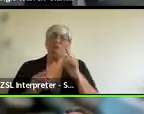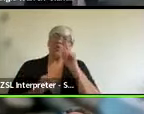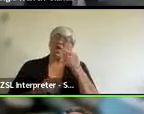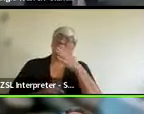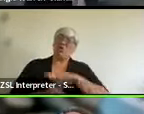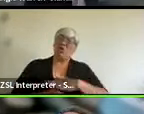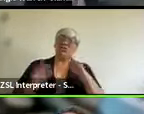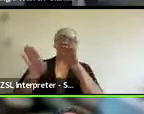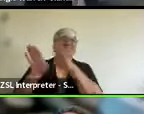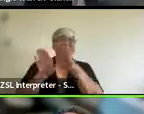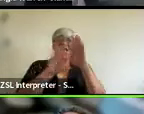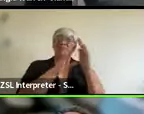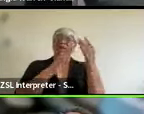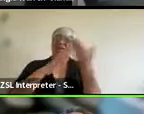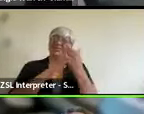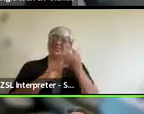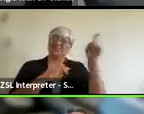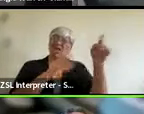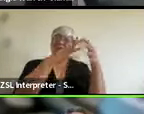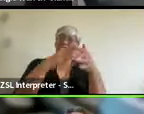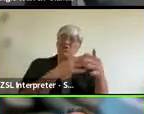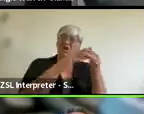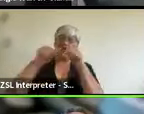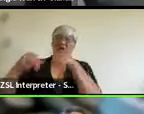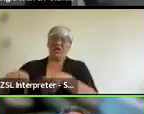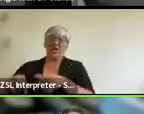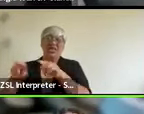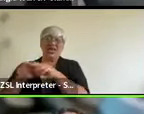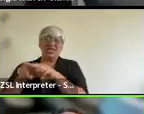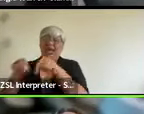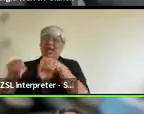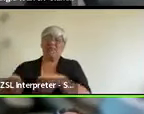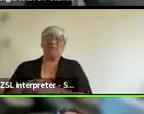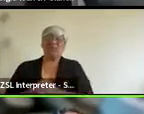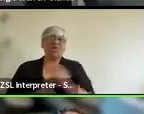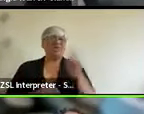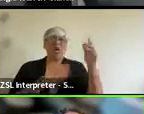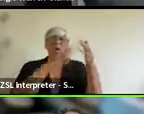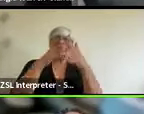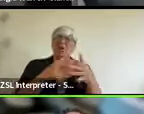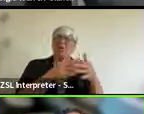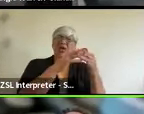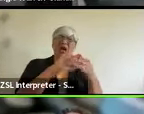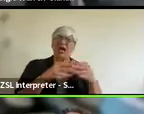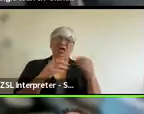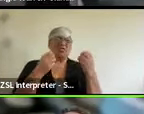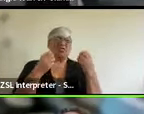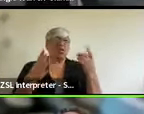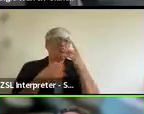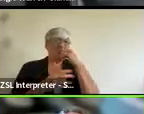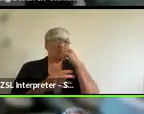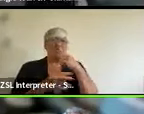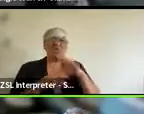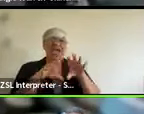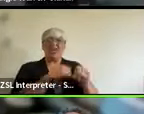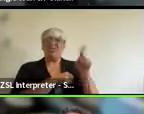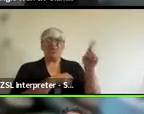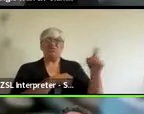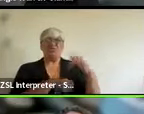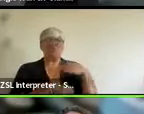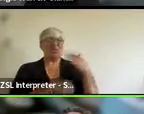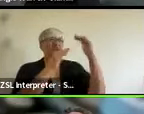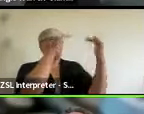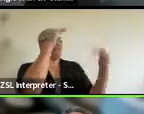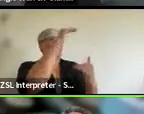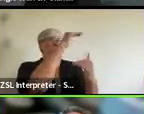here in New Zealand. And this is the mechanism that the states have used. And America is a country that many Kiwis love to hate. We think they're inferior to us on